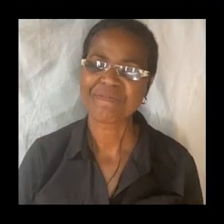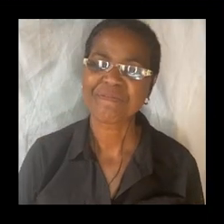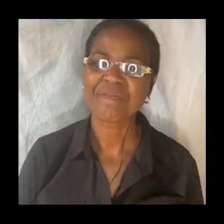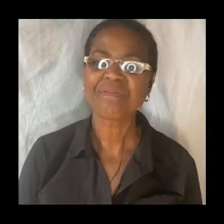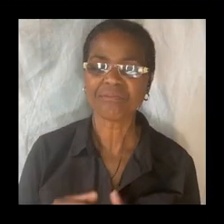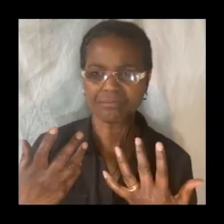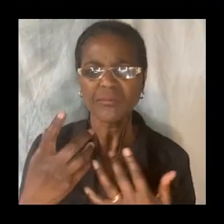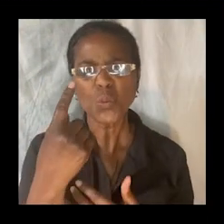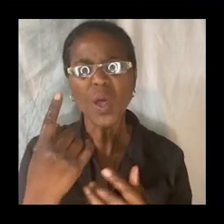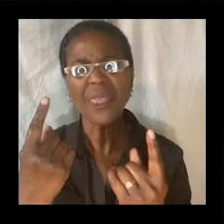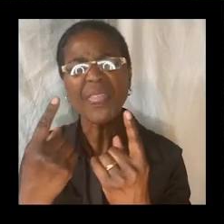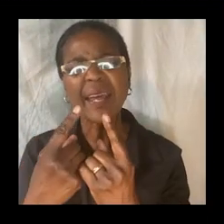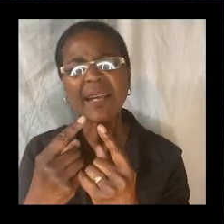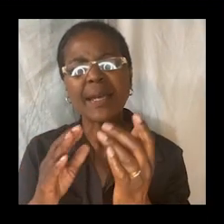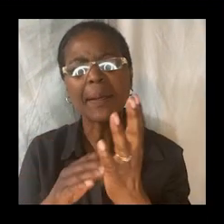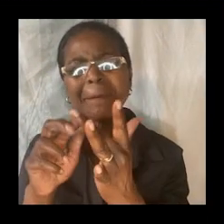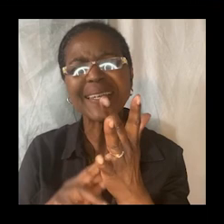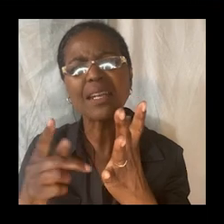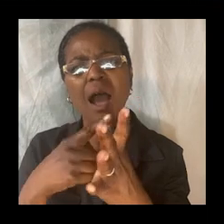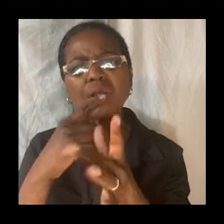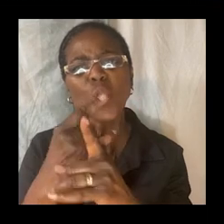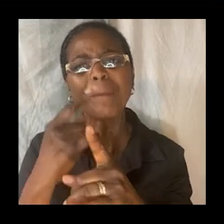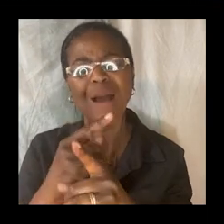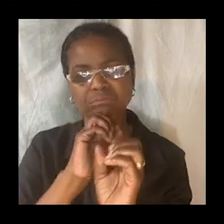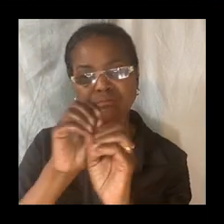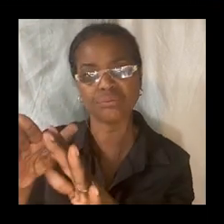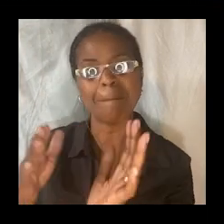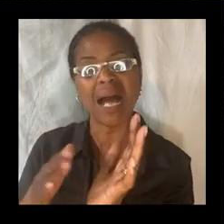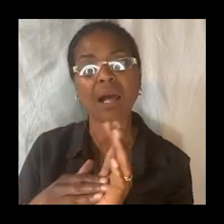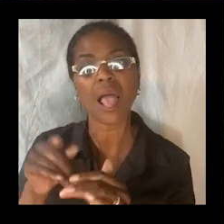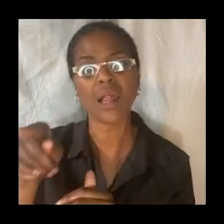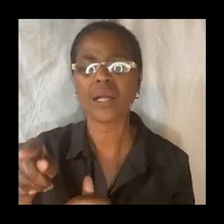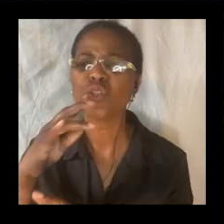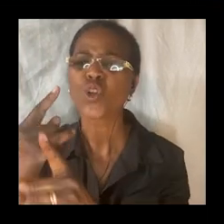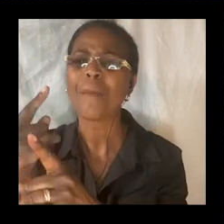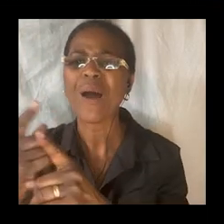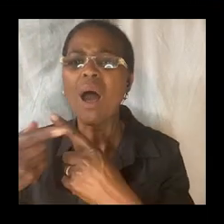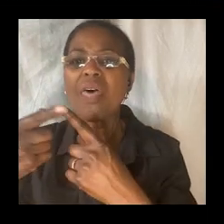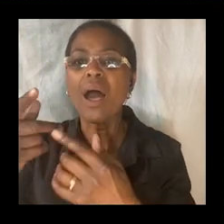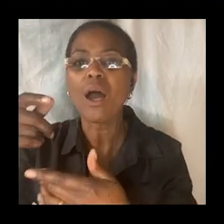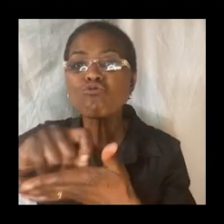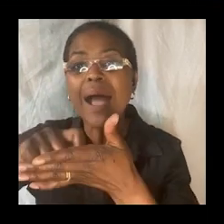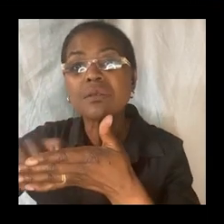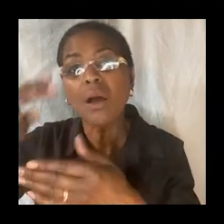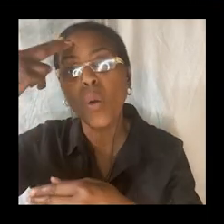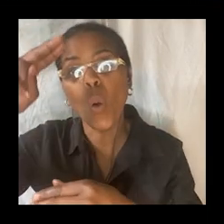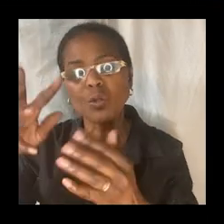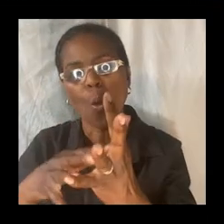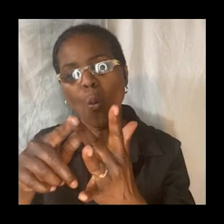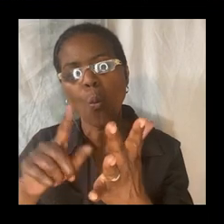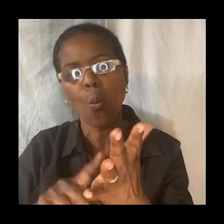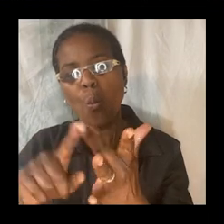And one of the things that Mina talks about and tells Michael about is another